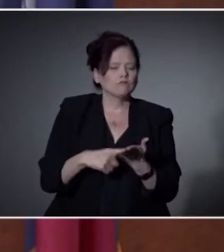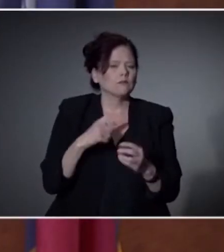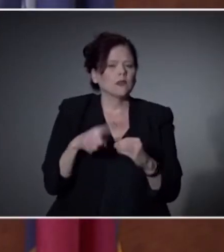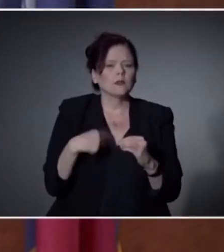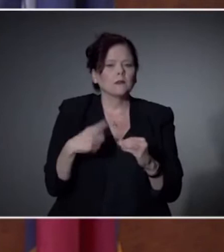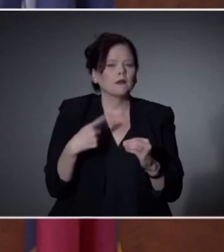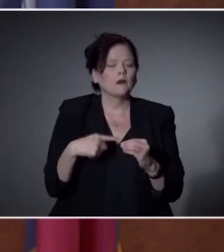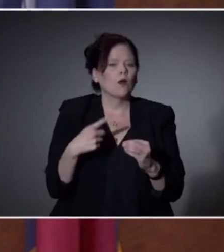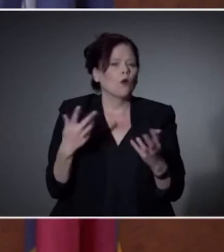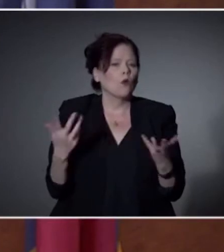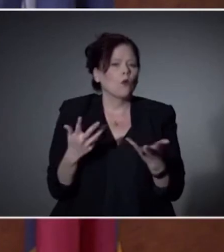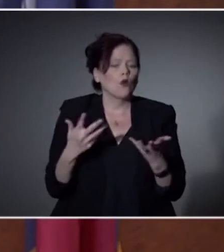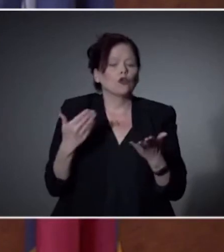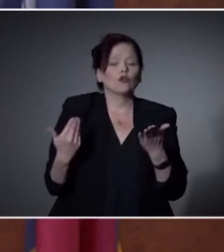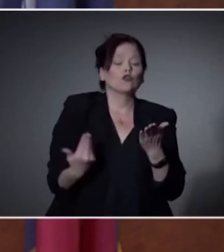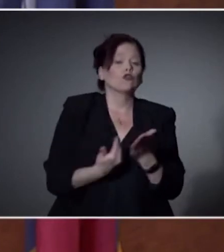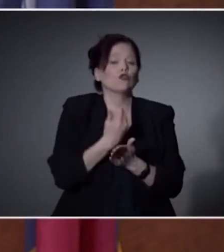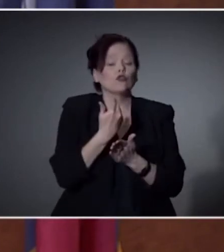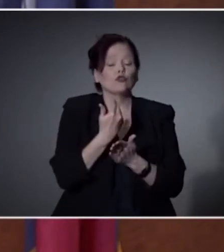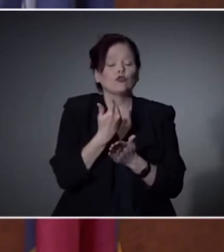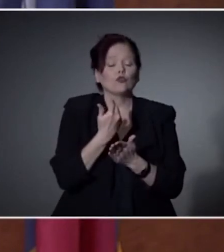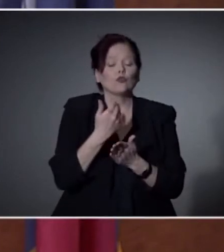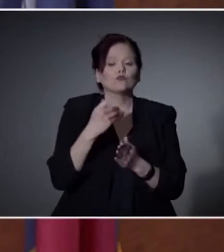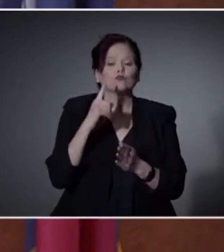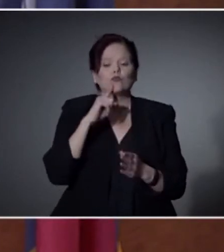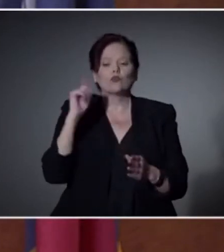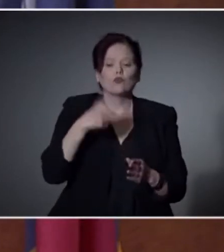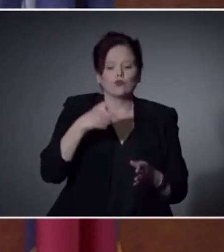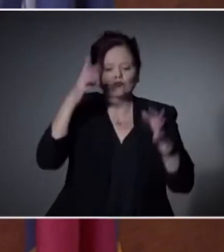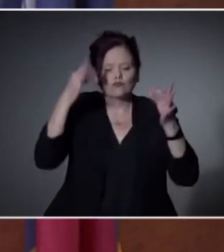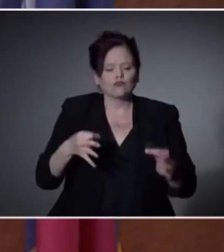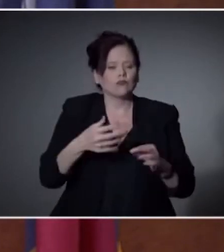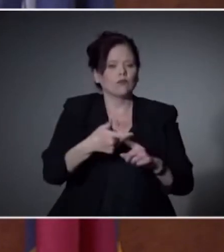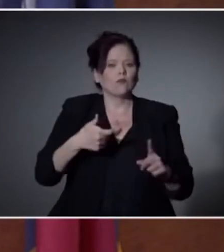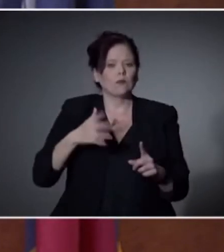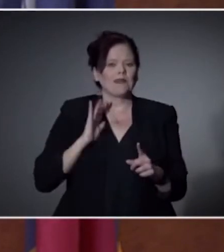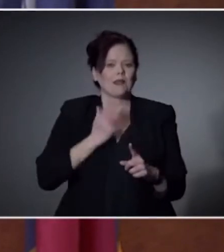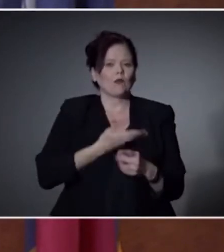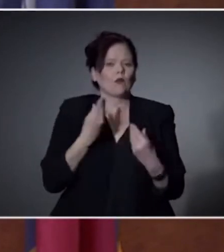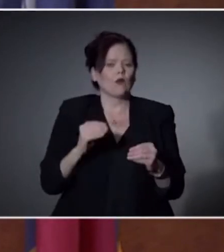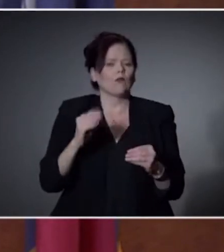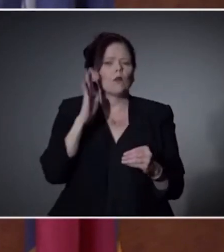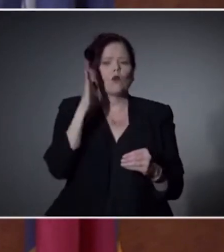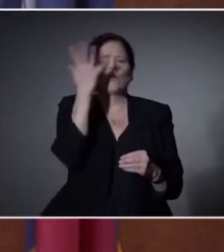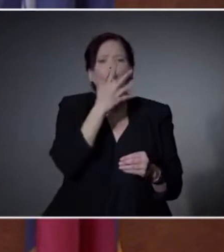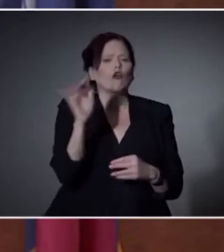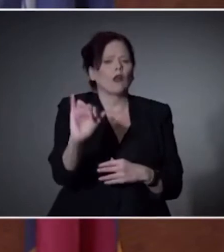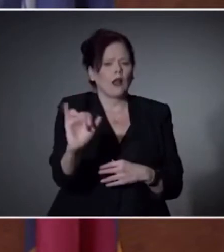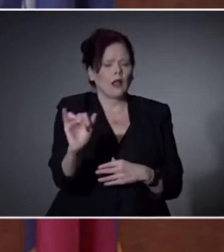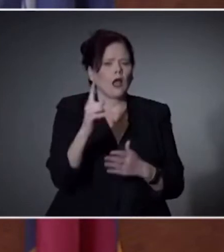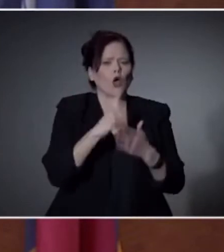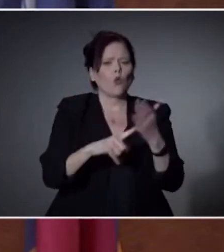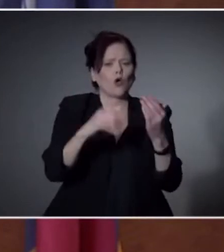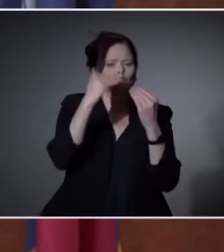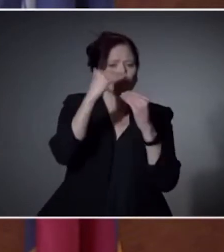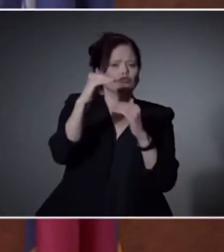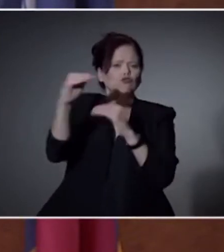a new executive order may look like and what restrictions make sense for